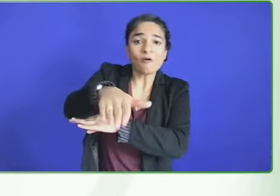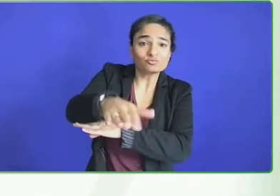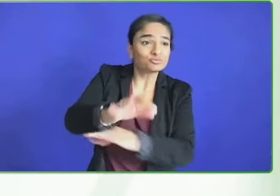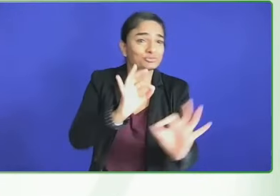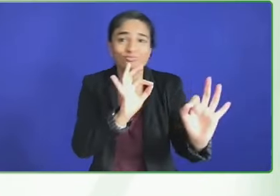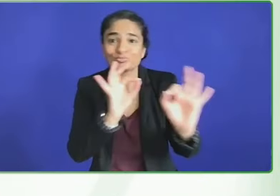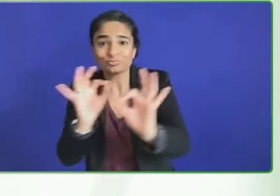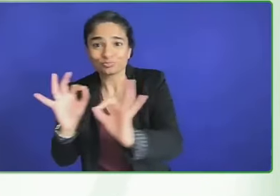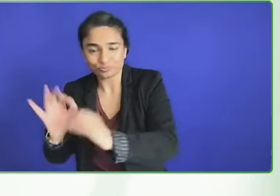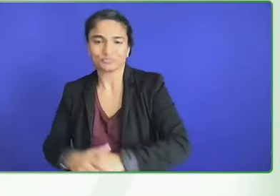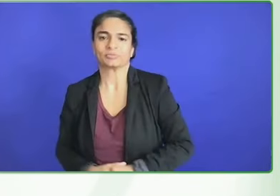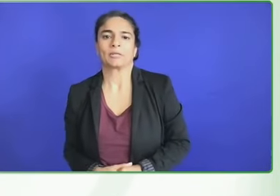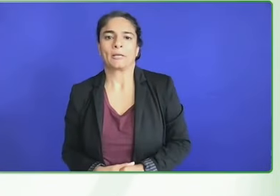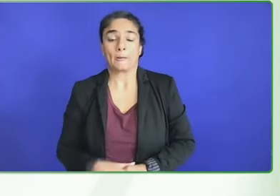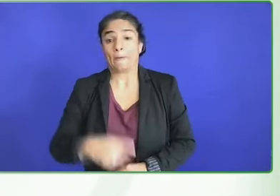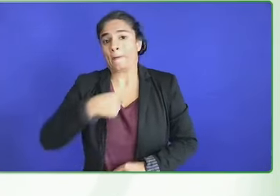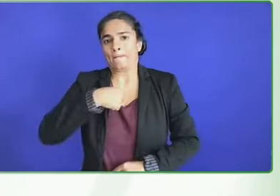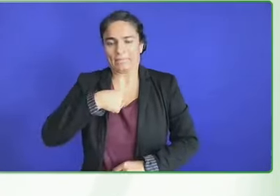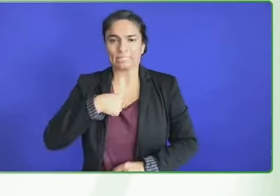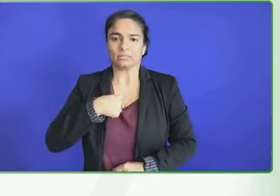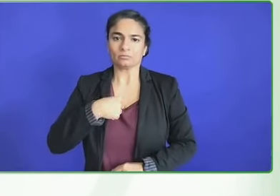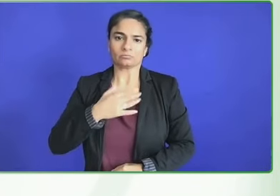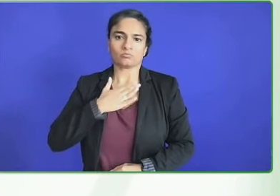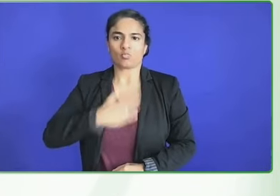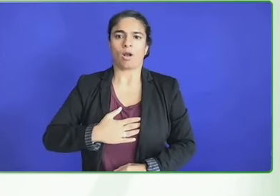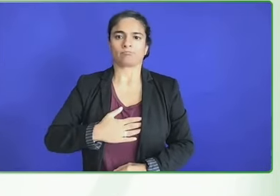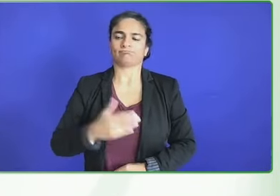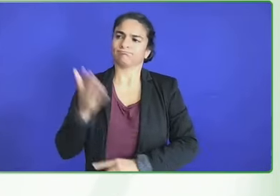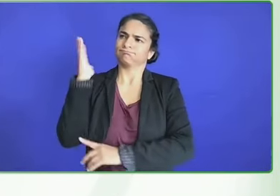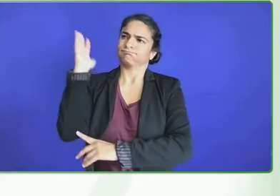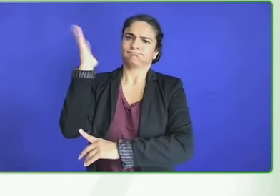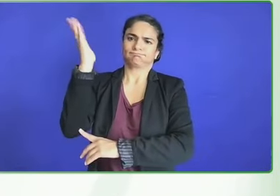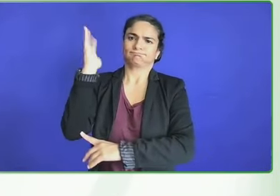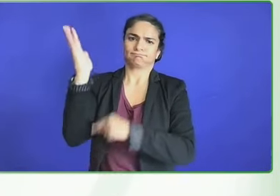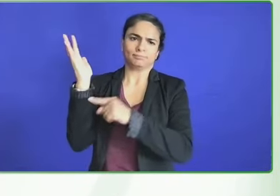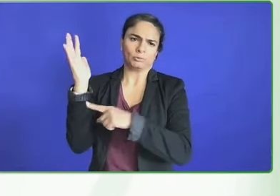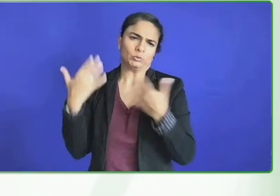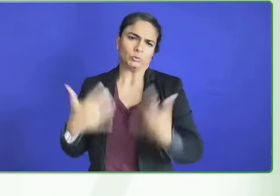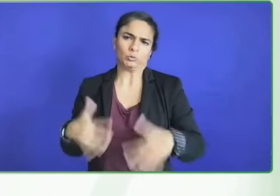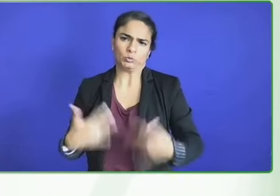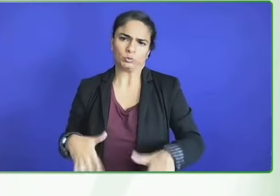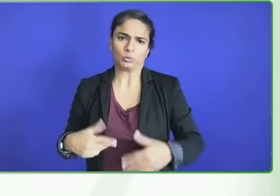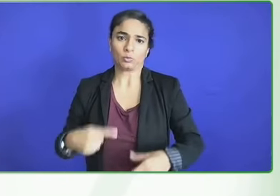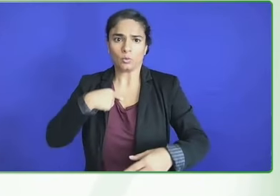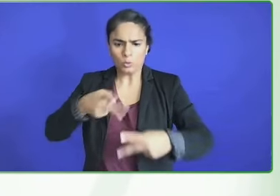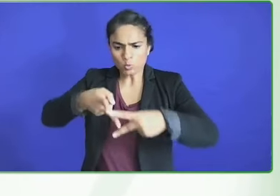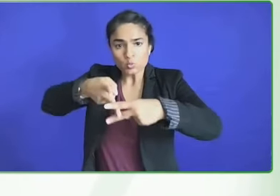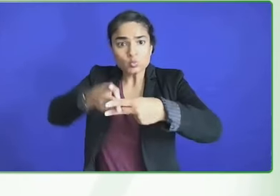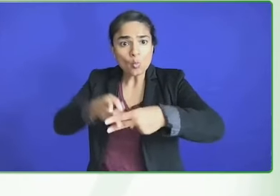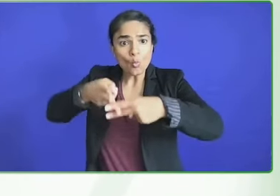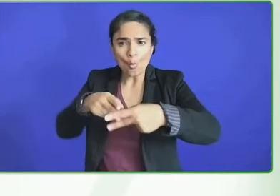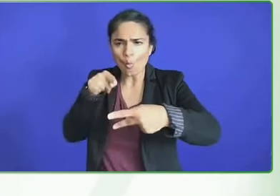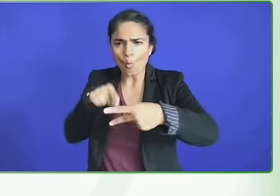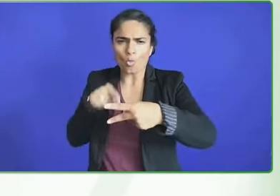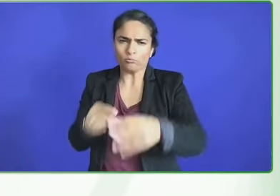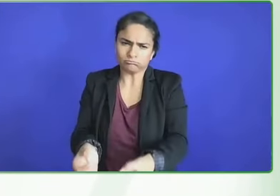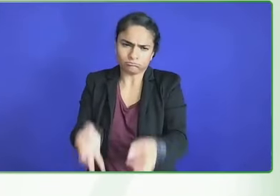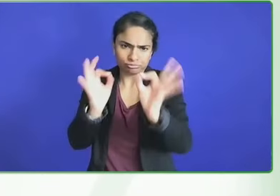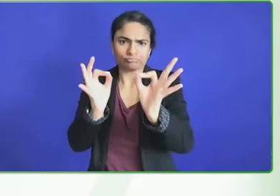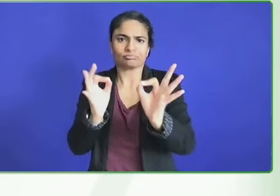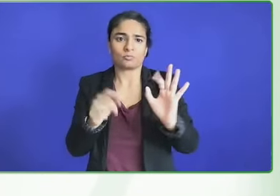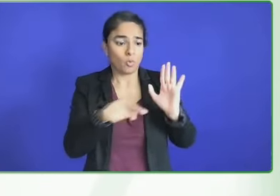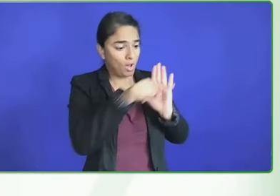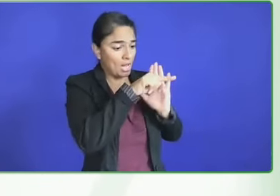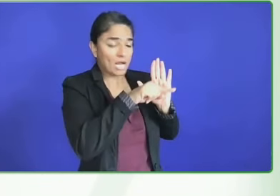at European level, that is the European Accessibility Act. But first I'm going to explain you, and that is when this is a slide,